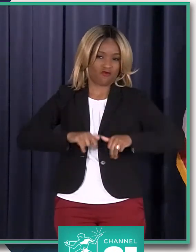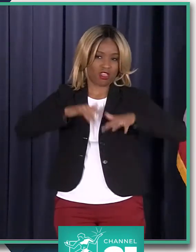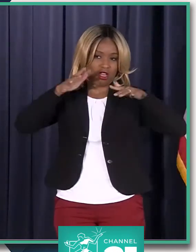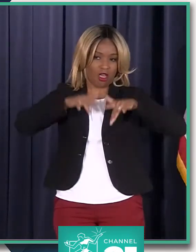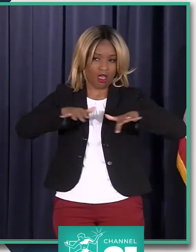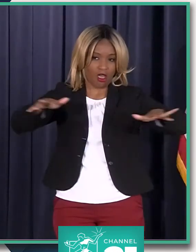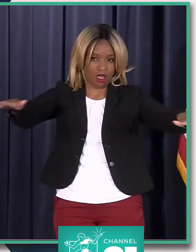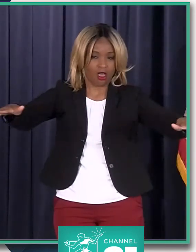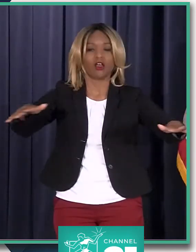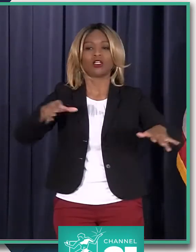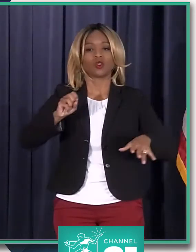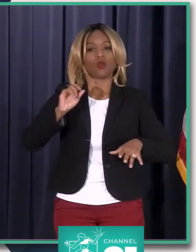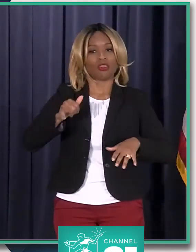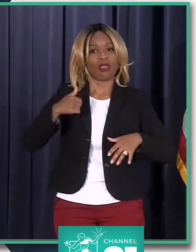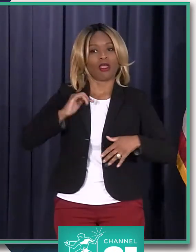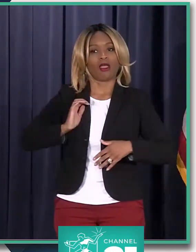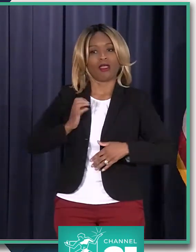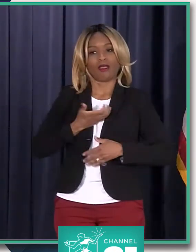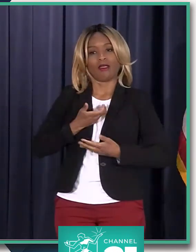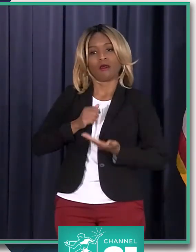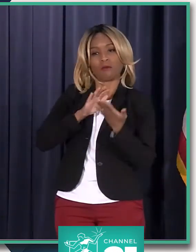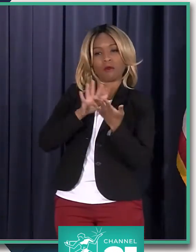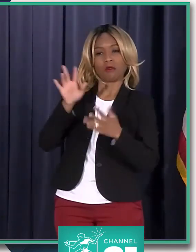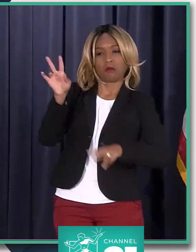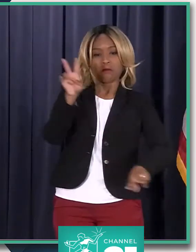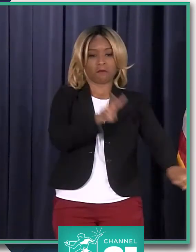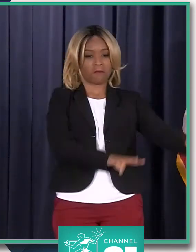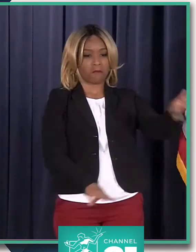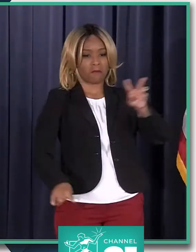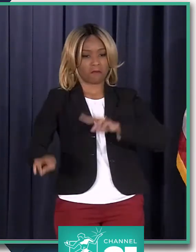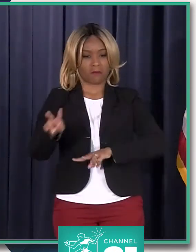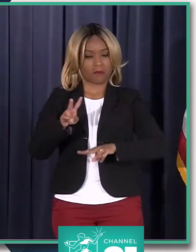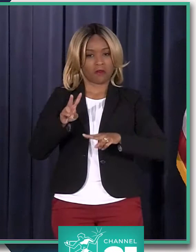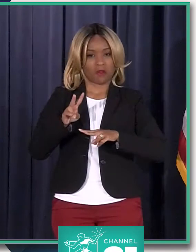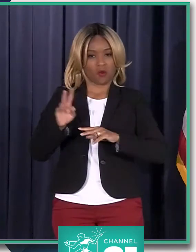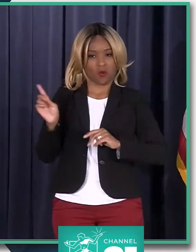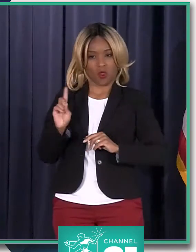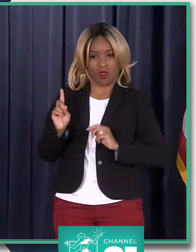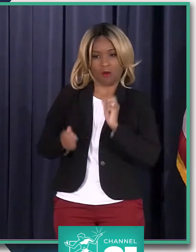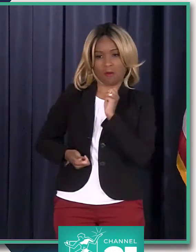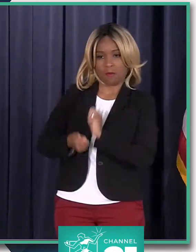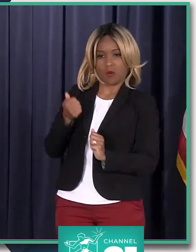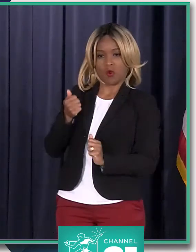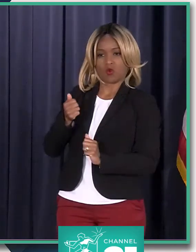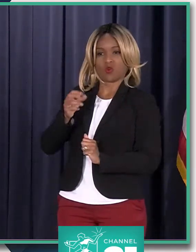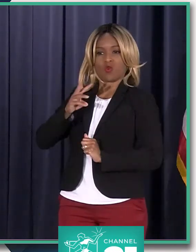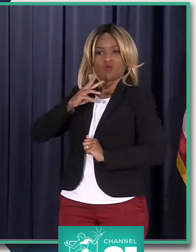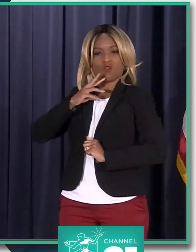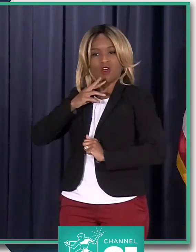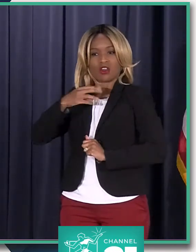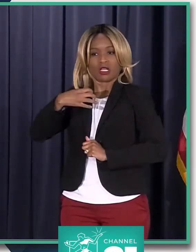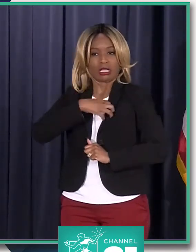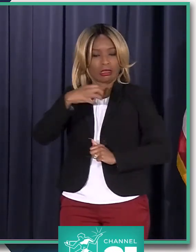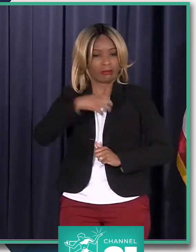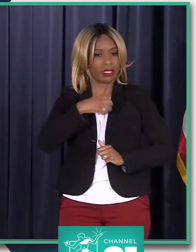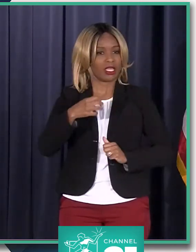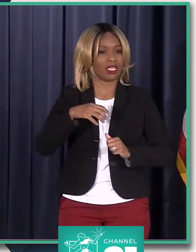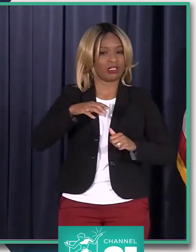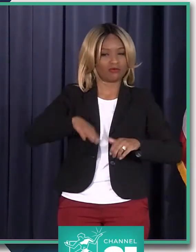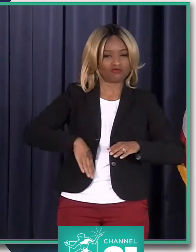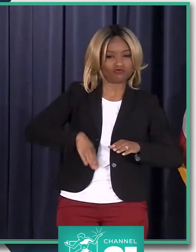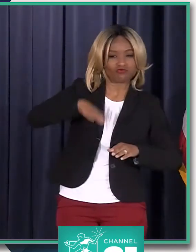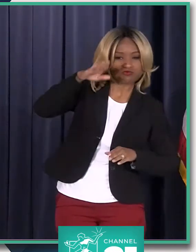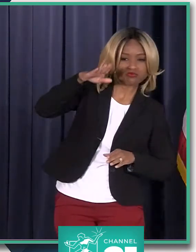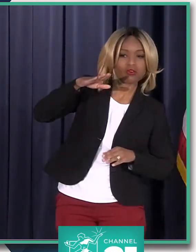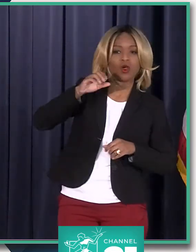that's the approach that we're taking. We're looking at the neighborhoods that are having the most water and basement complaints, and we're